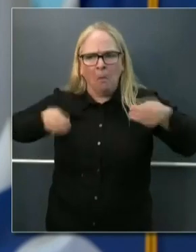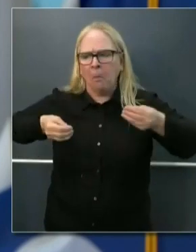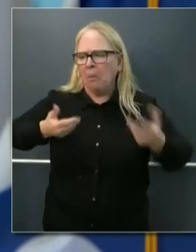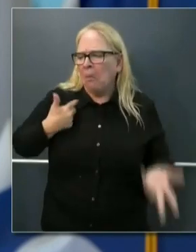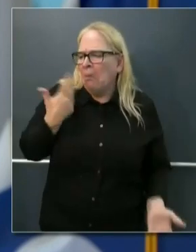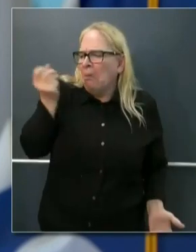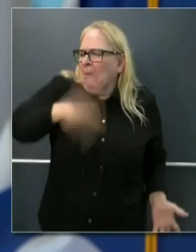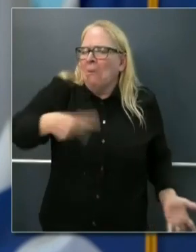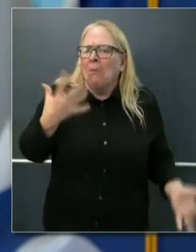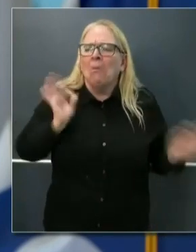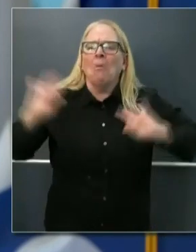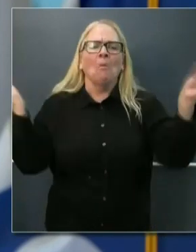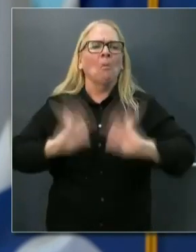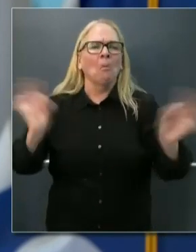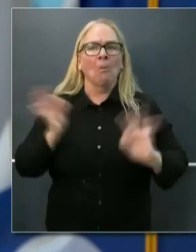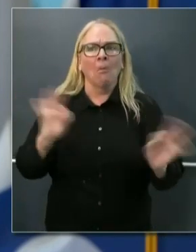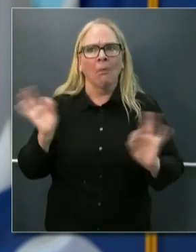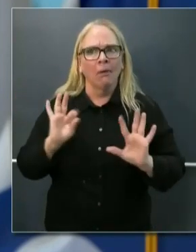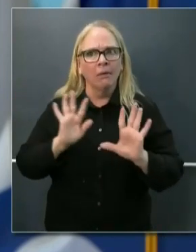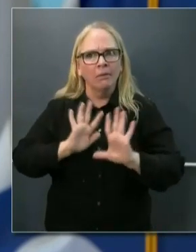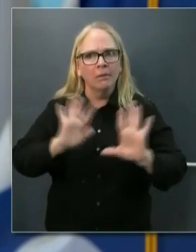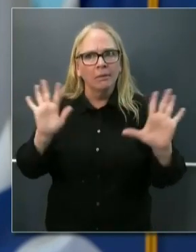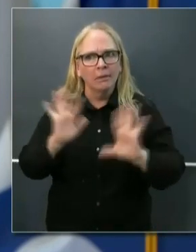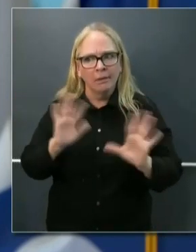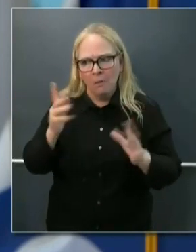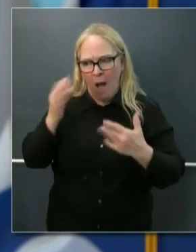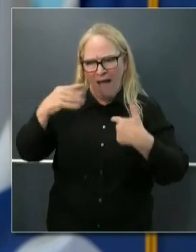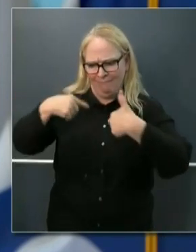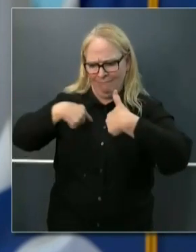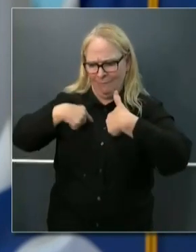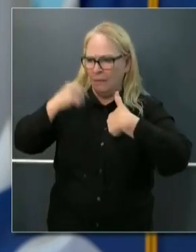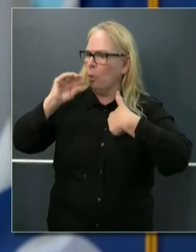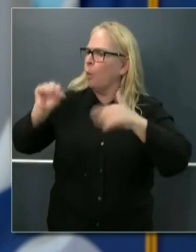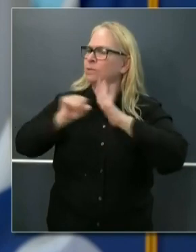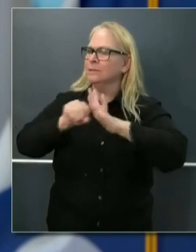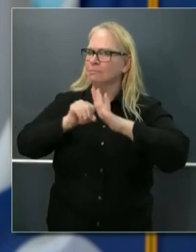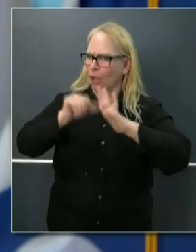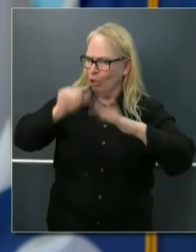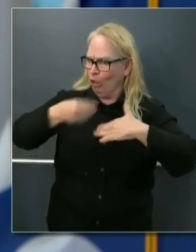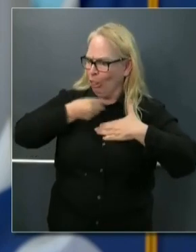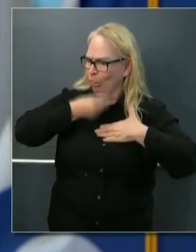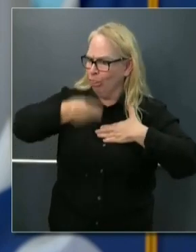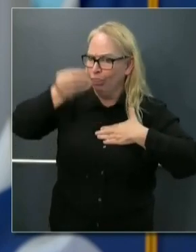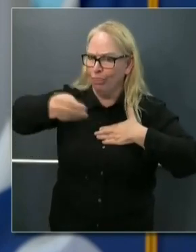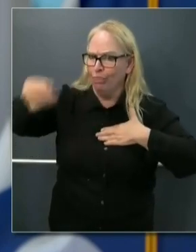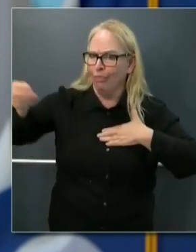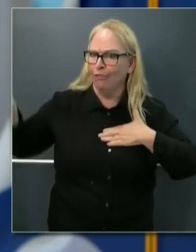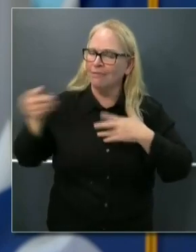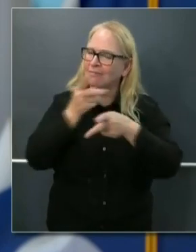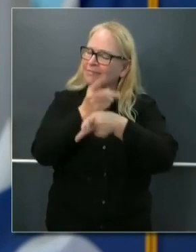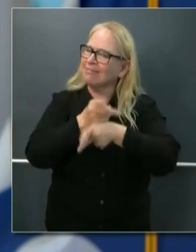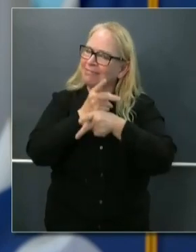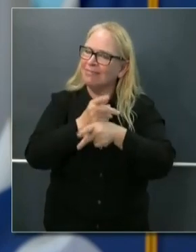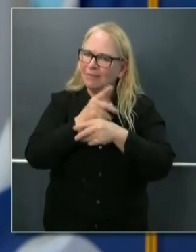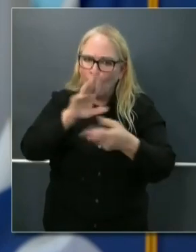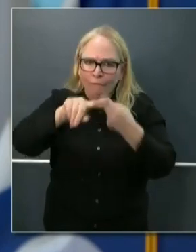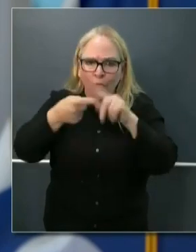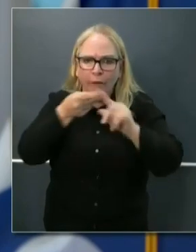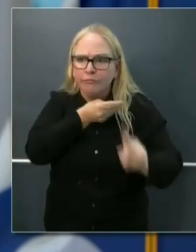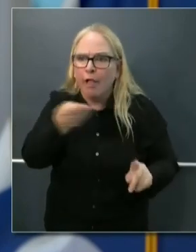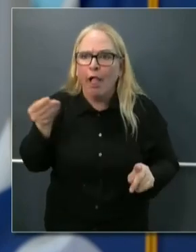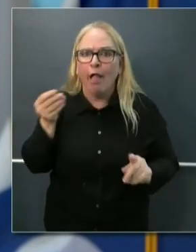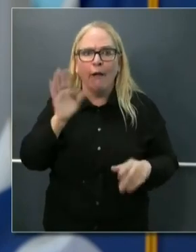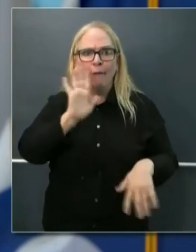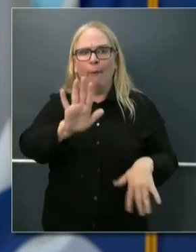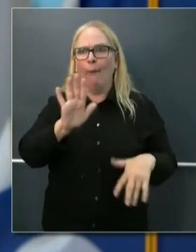are others that you may love, family members, people in your direct circle of friends and relations that may be